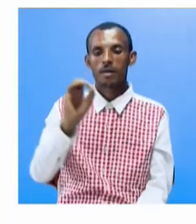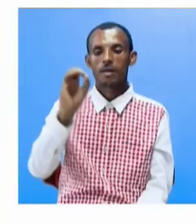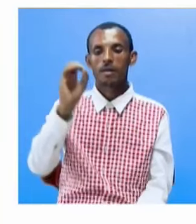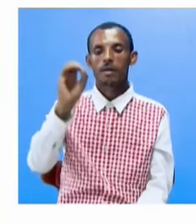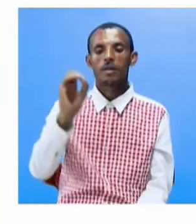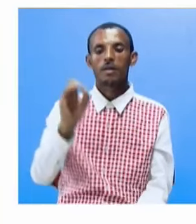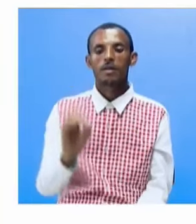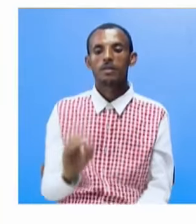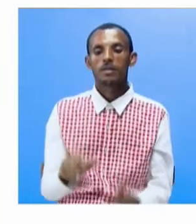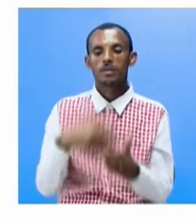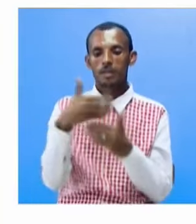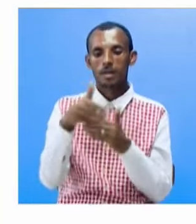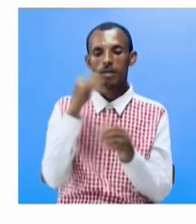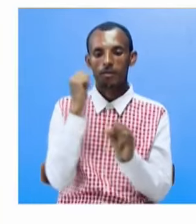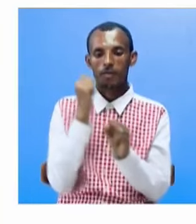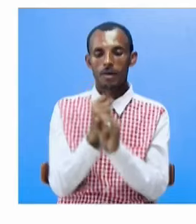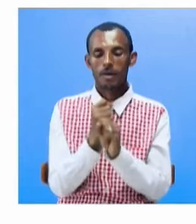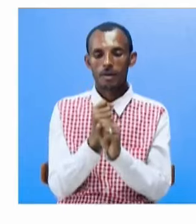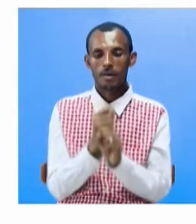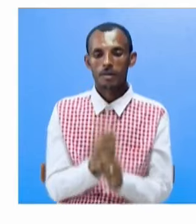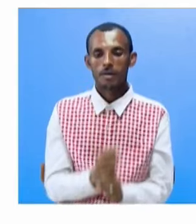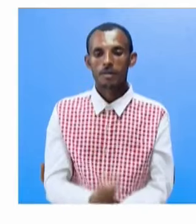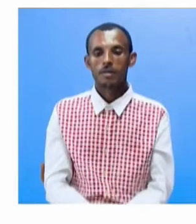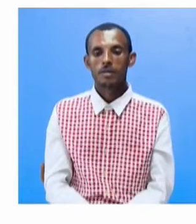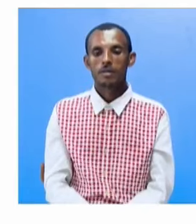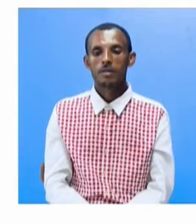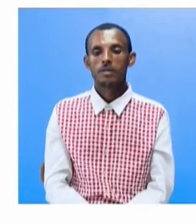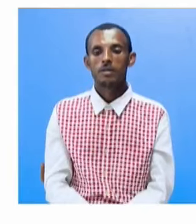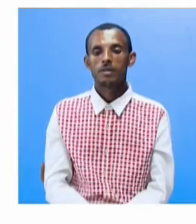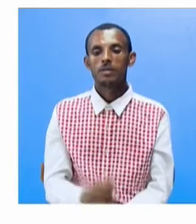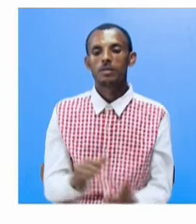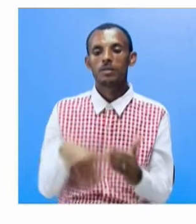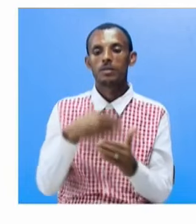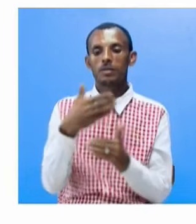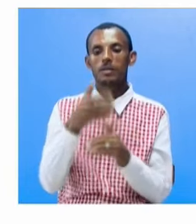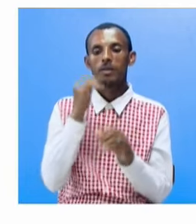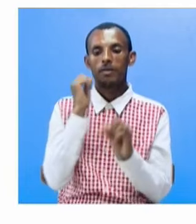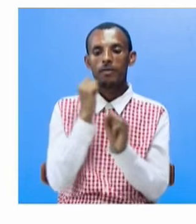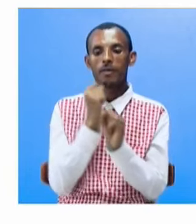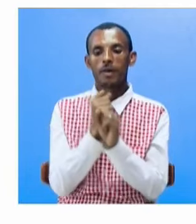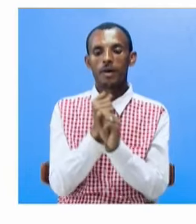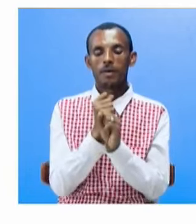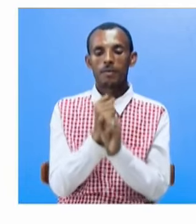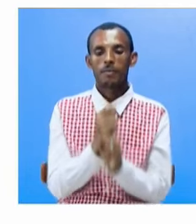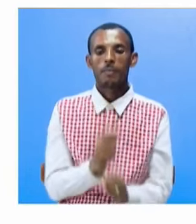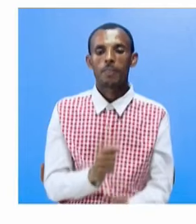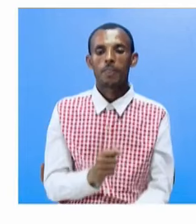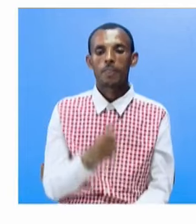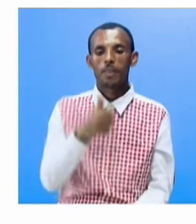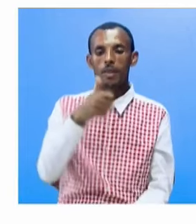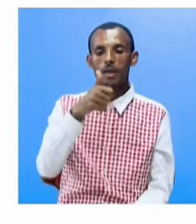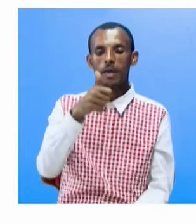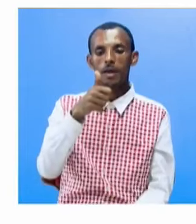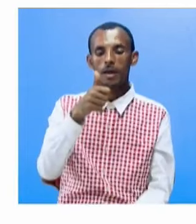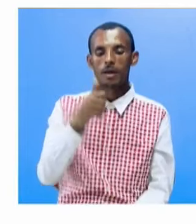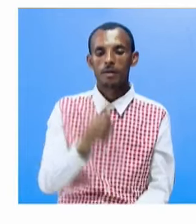Then find find A,